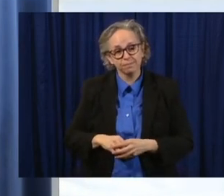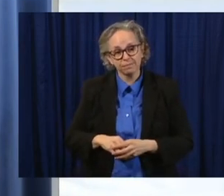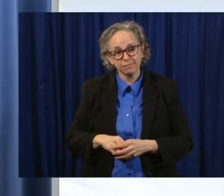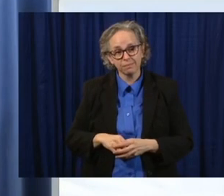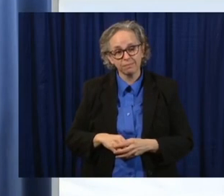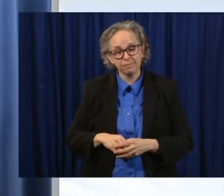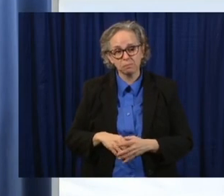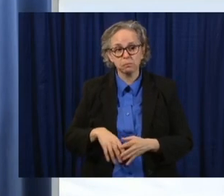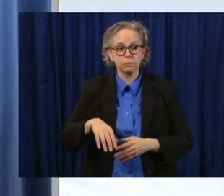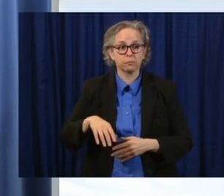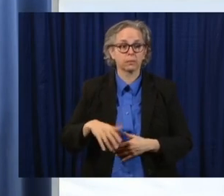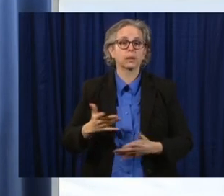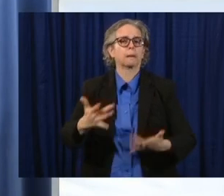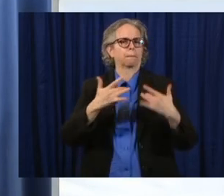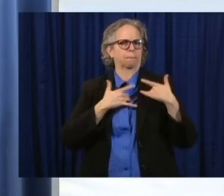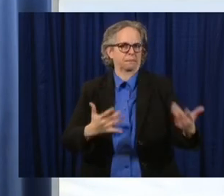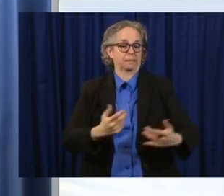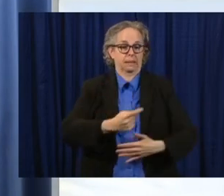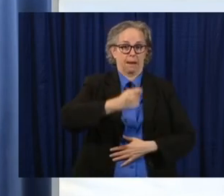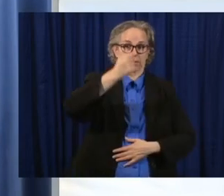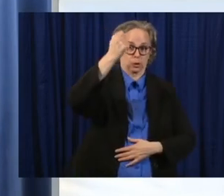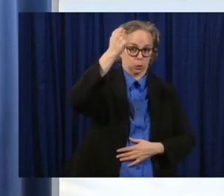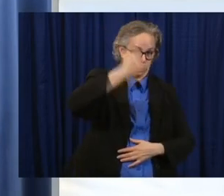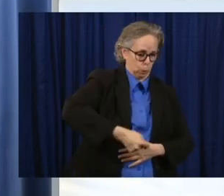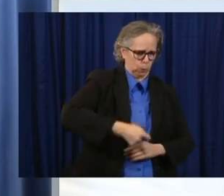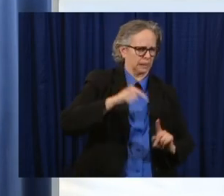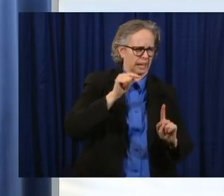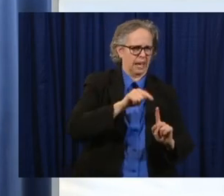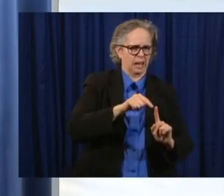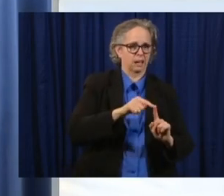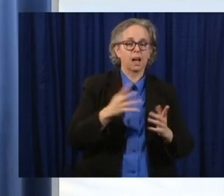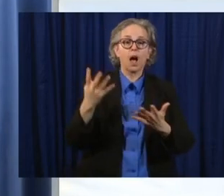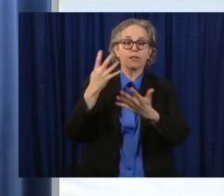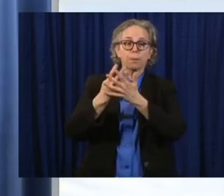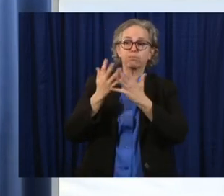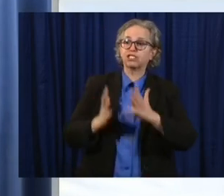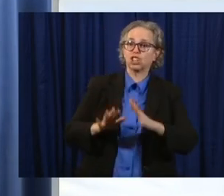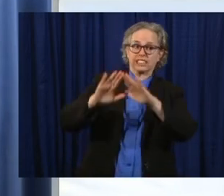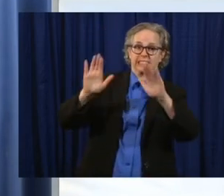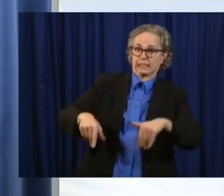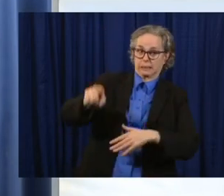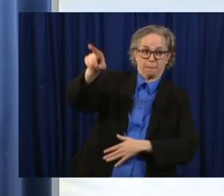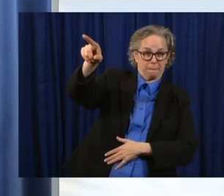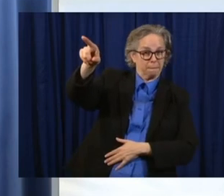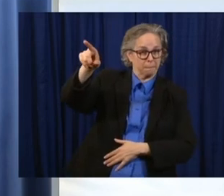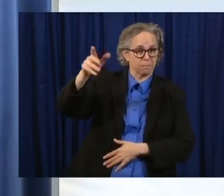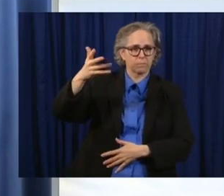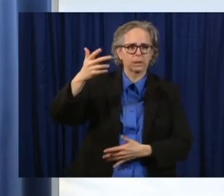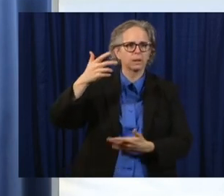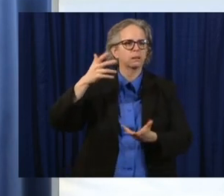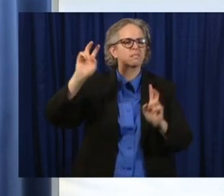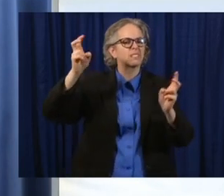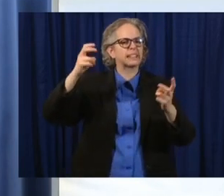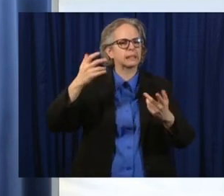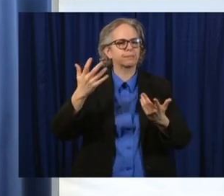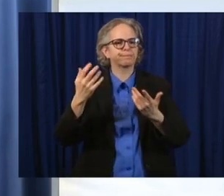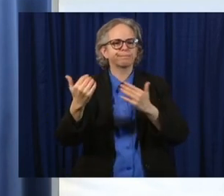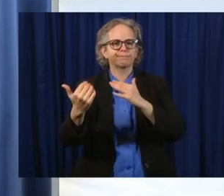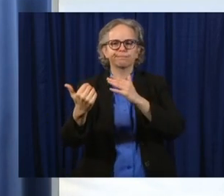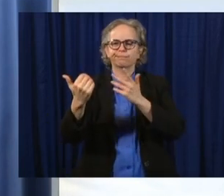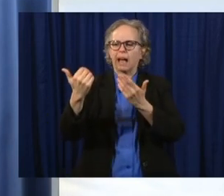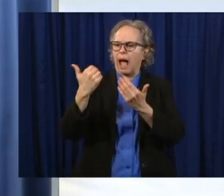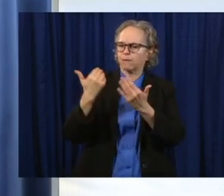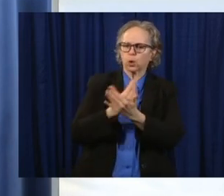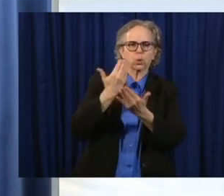our prison system comes up with new data as far as the inmates.